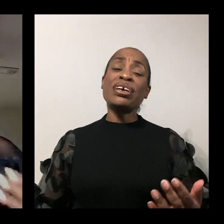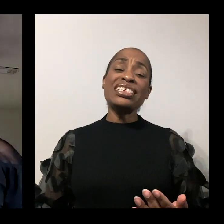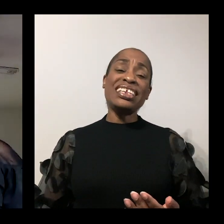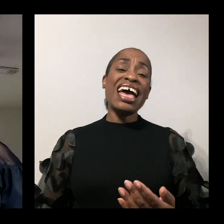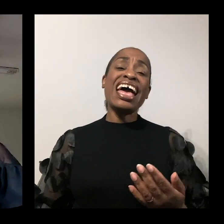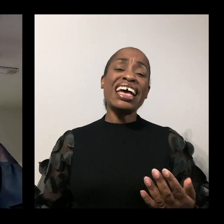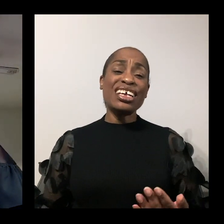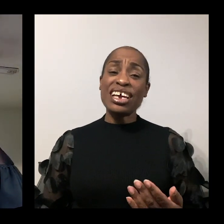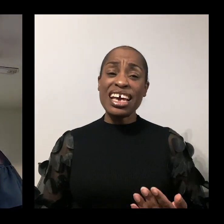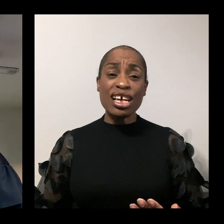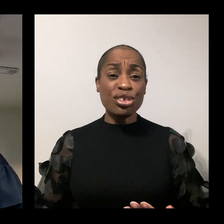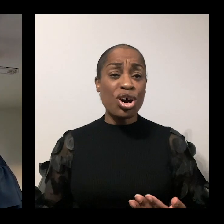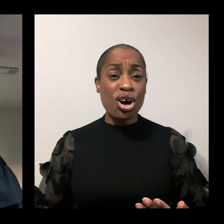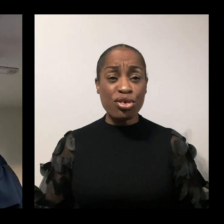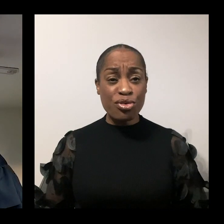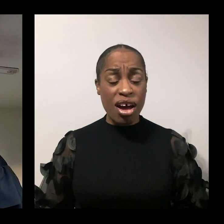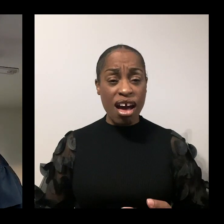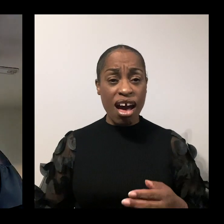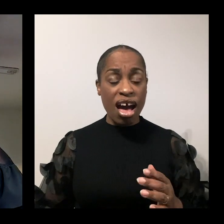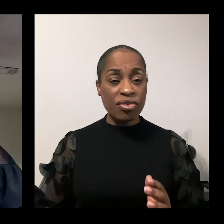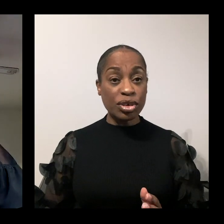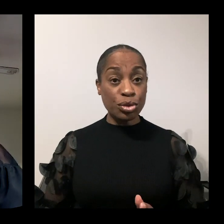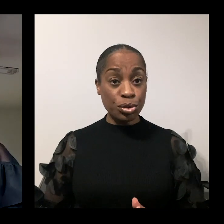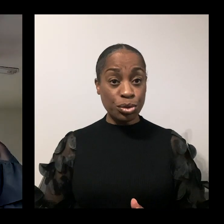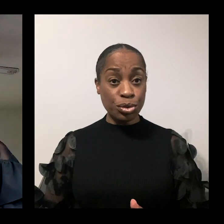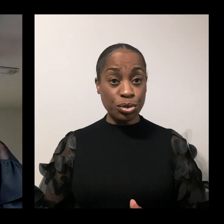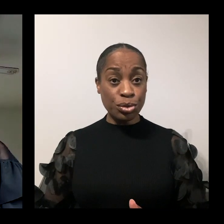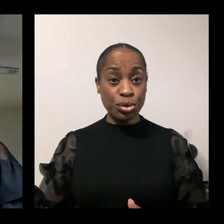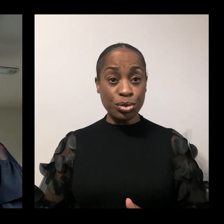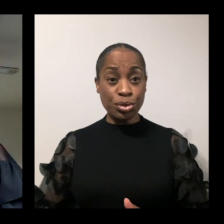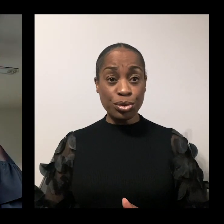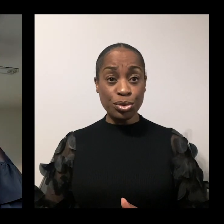awe. We stand in awe of you.